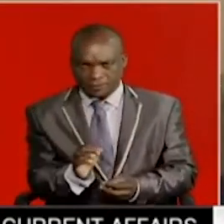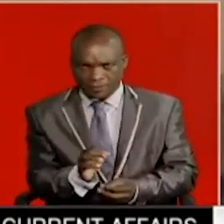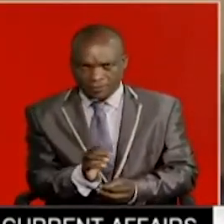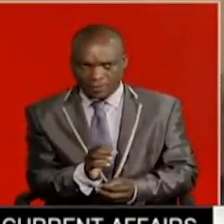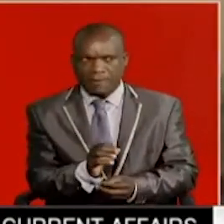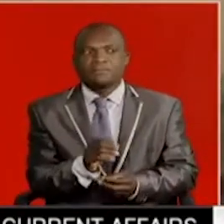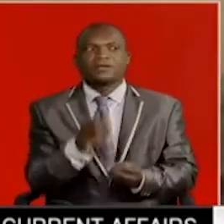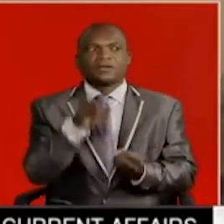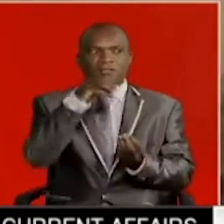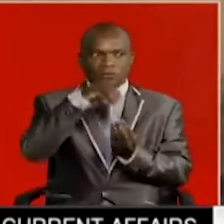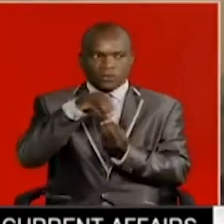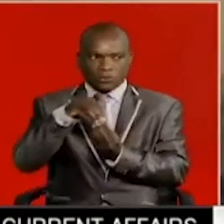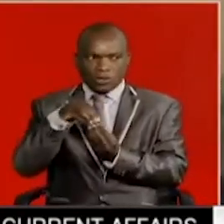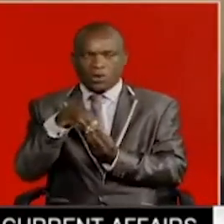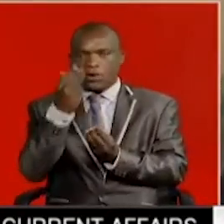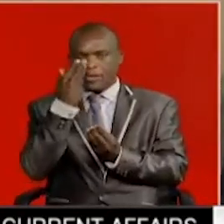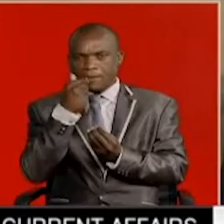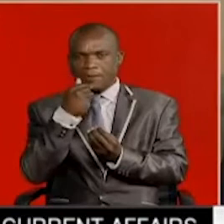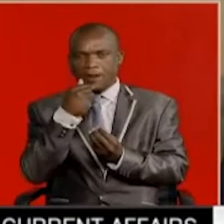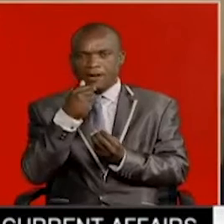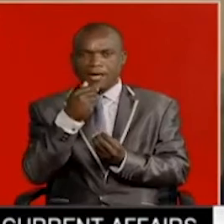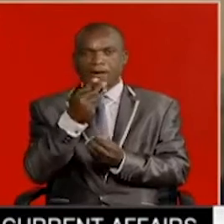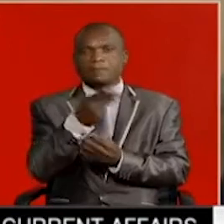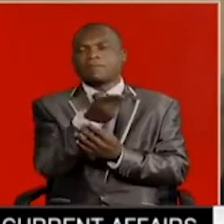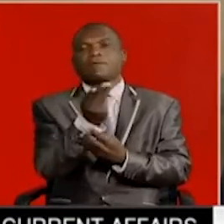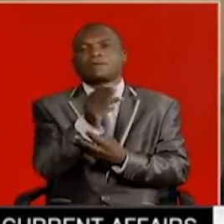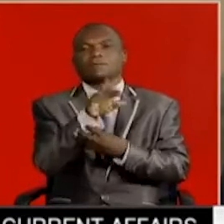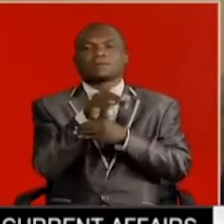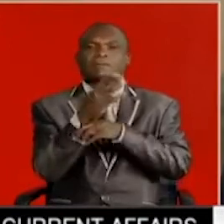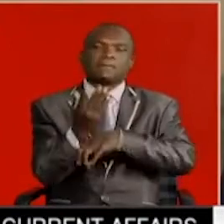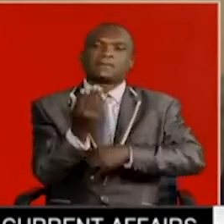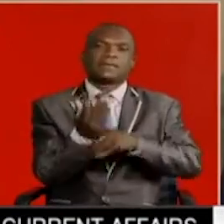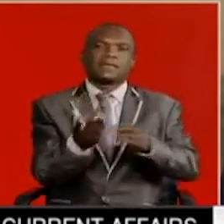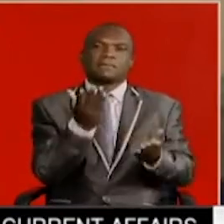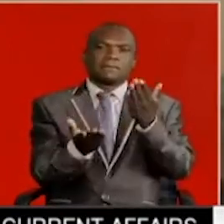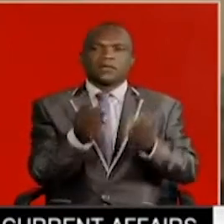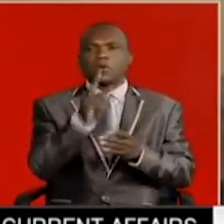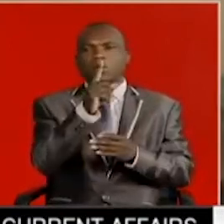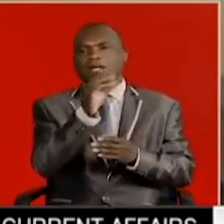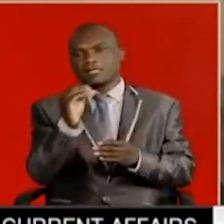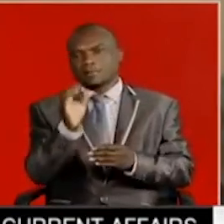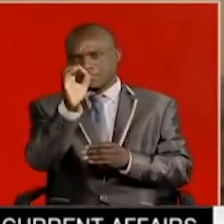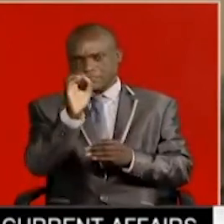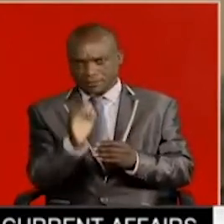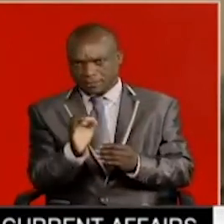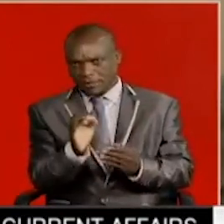And the total population of our people, to make 100%, we